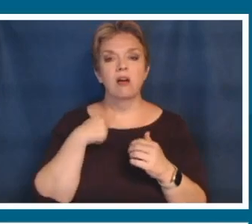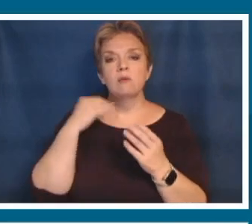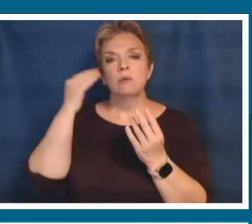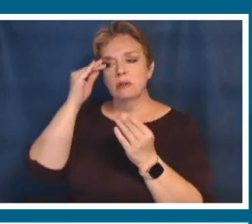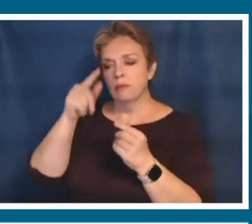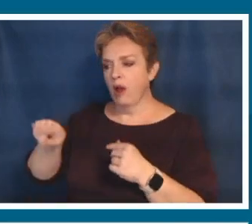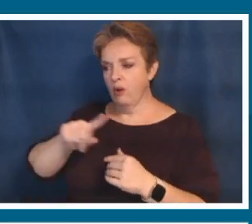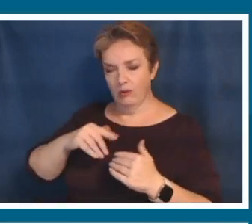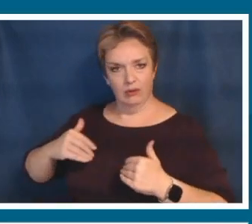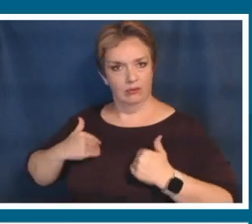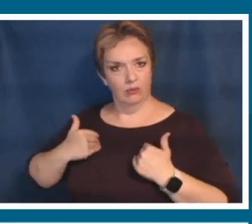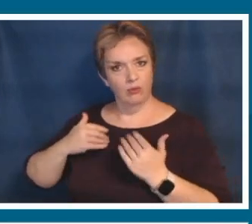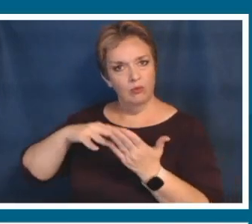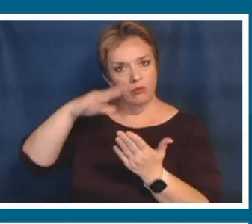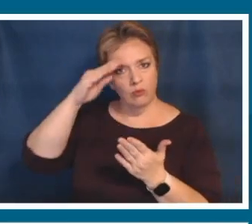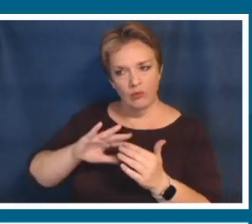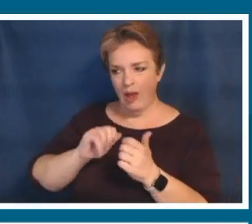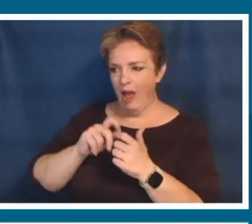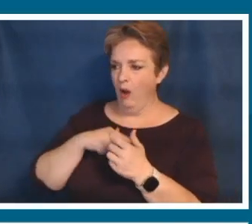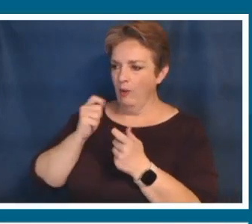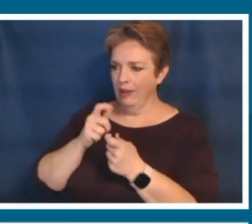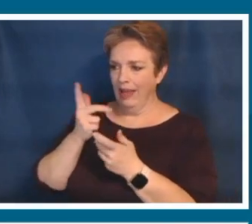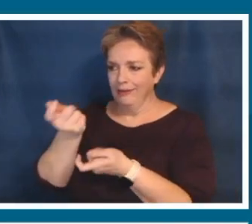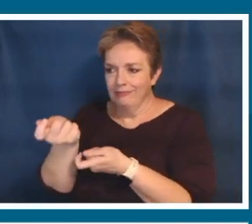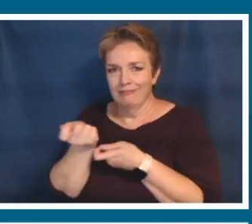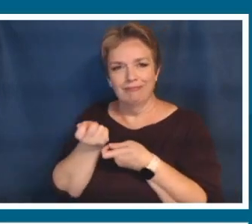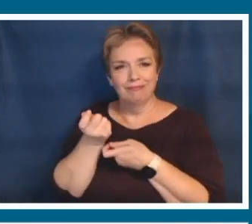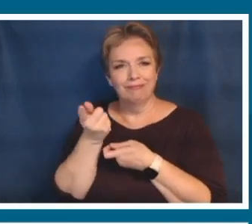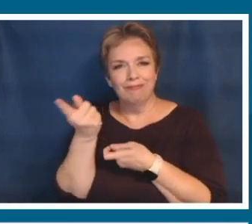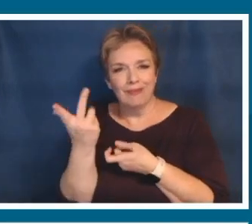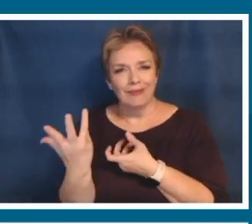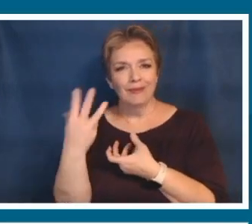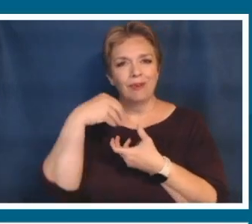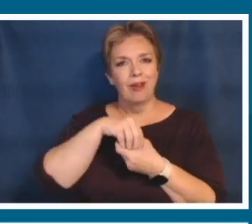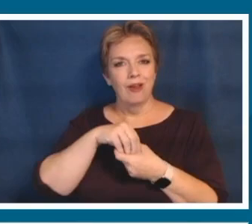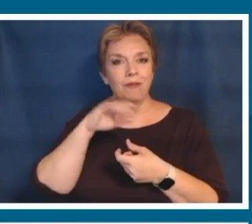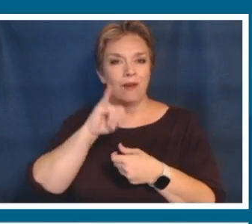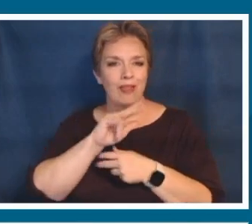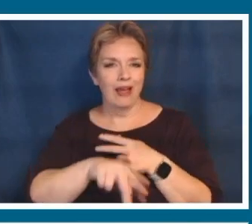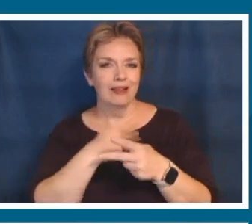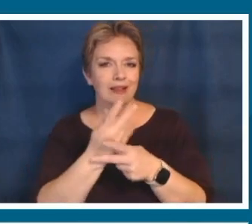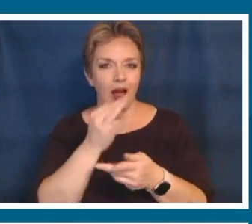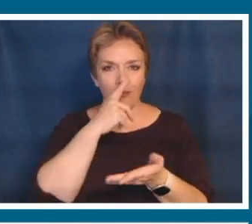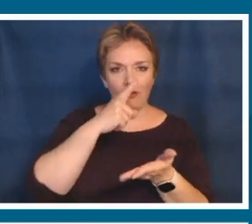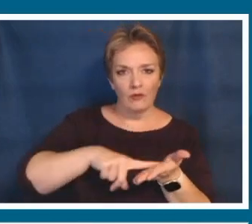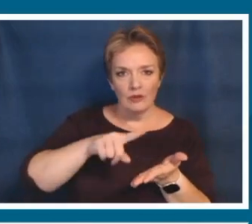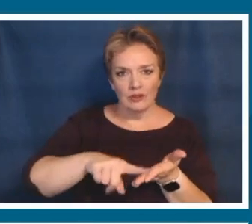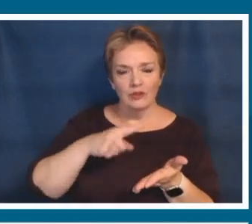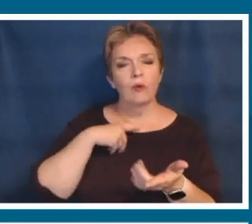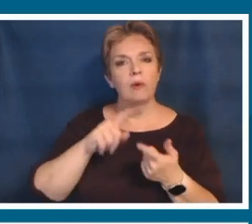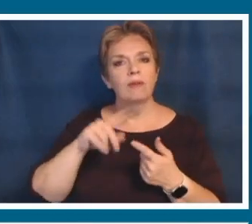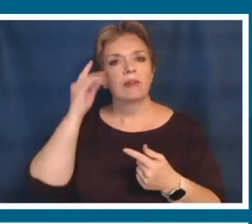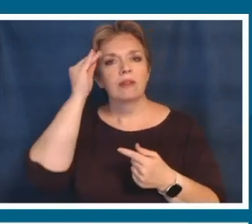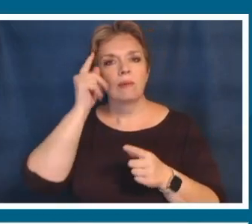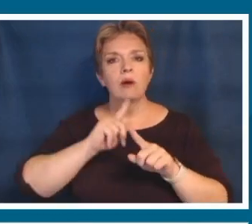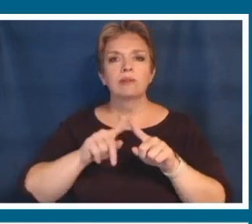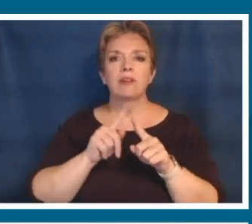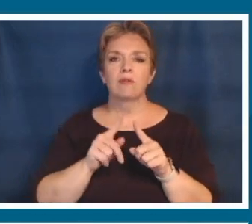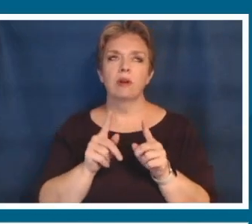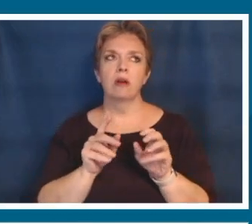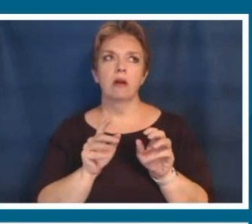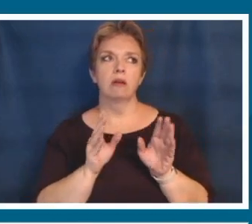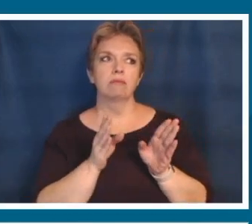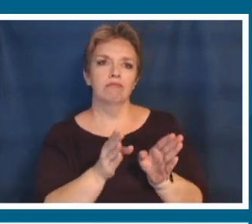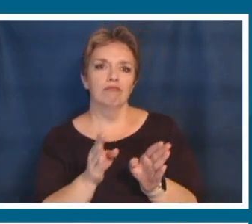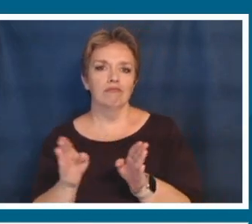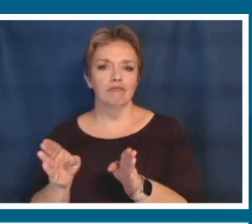for us to consider the different kinds of combinations that help us solve the questions that come to our minds. And so if everybody